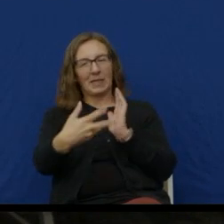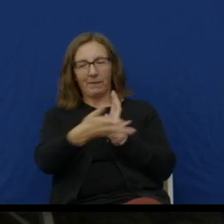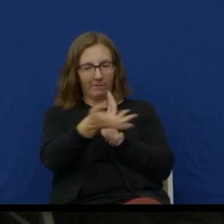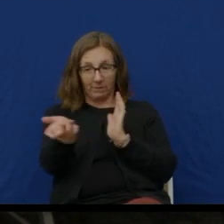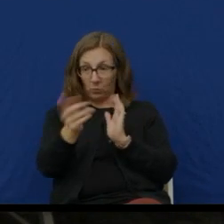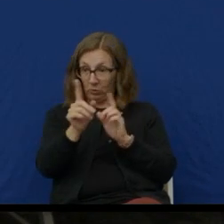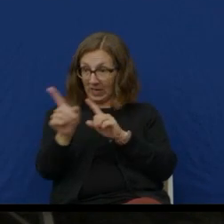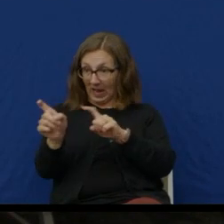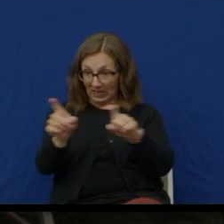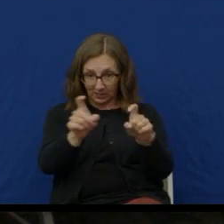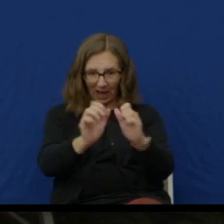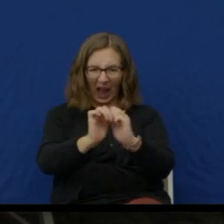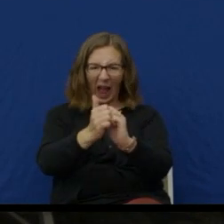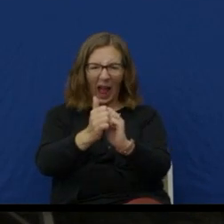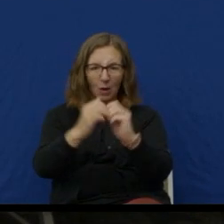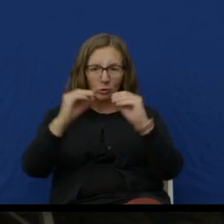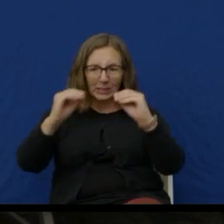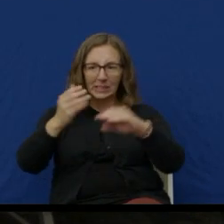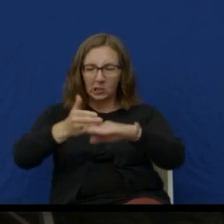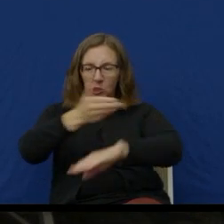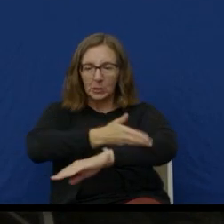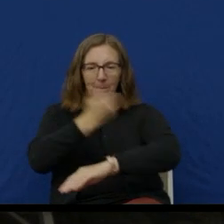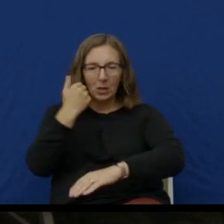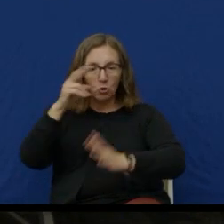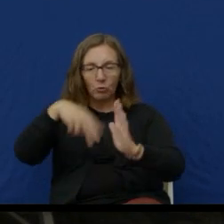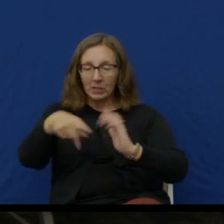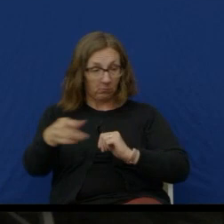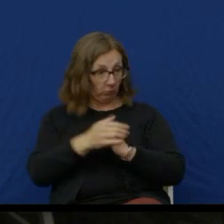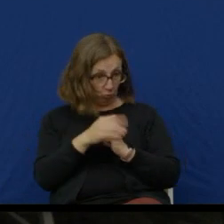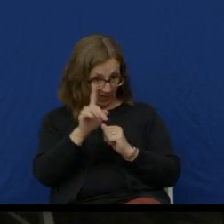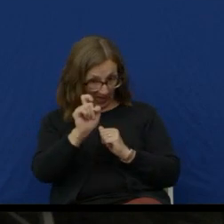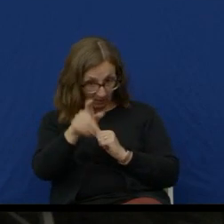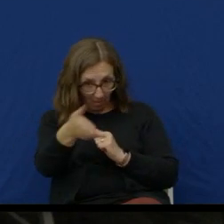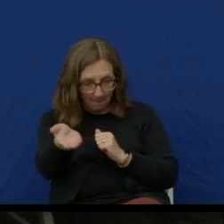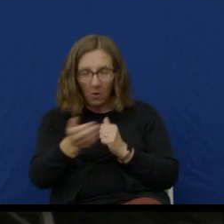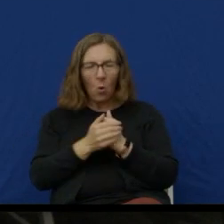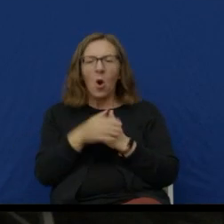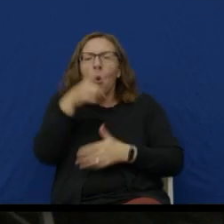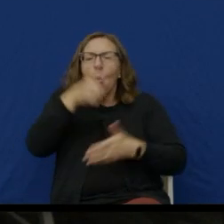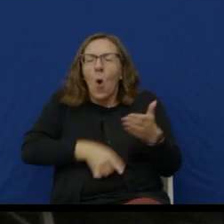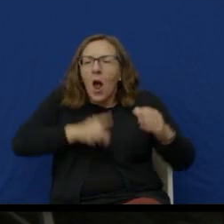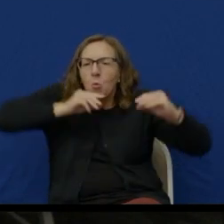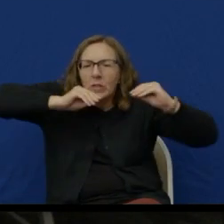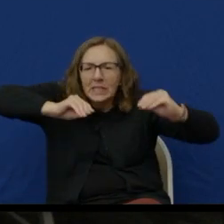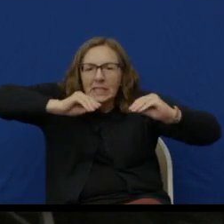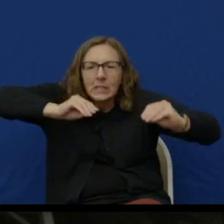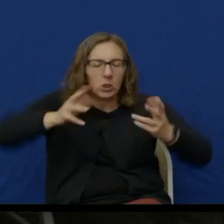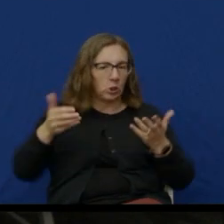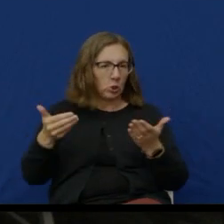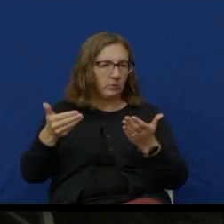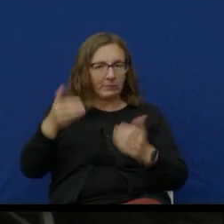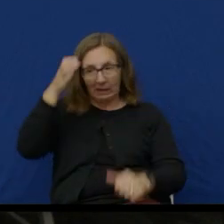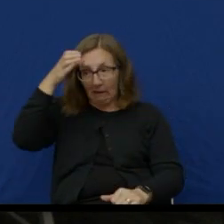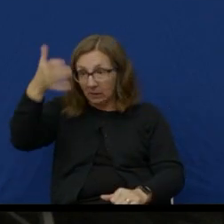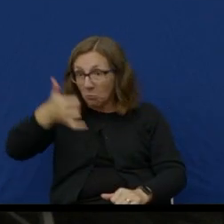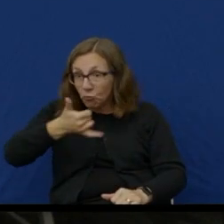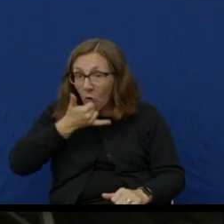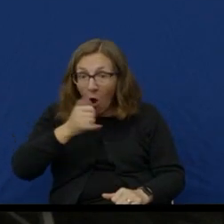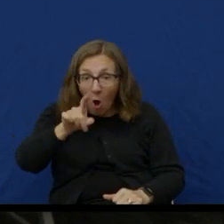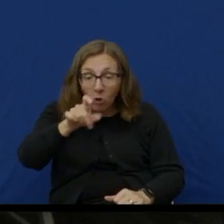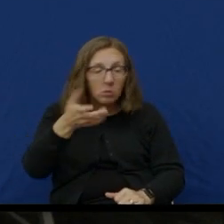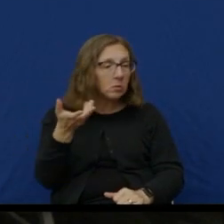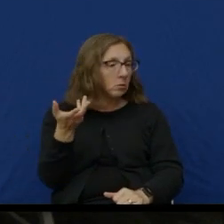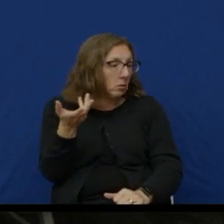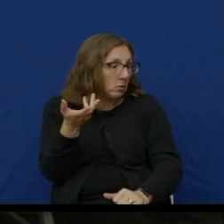data how we can teach them better to read? Or what are we teaching? Or in the concepts wrong? Or are